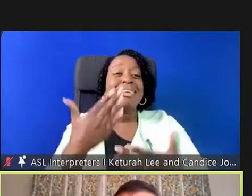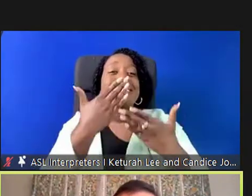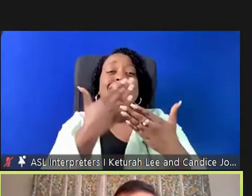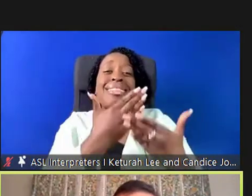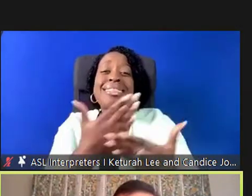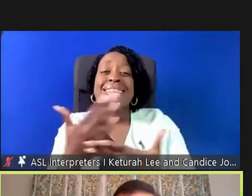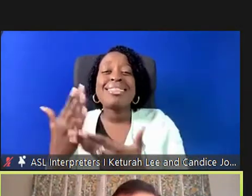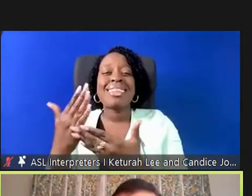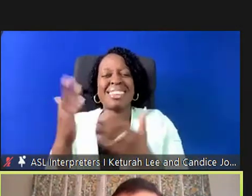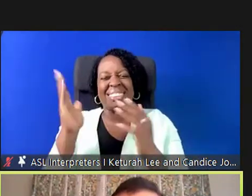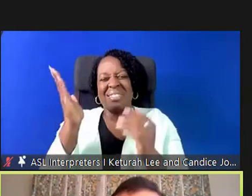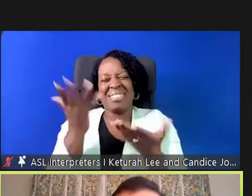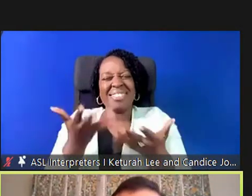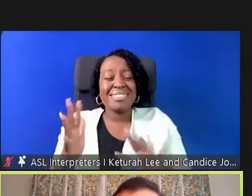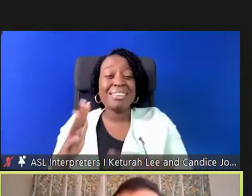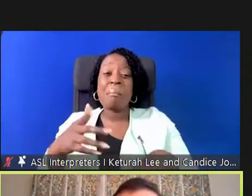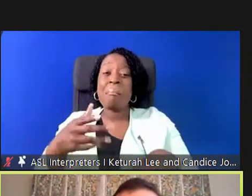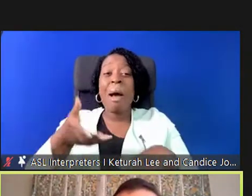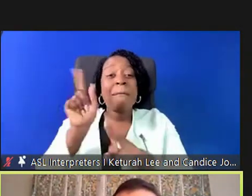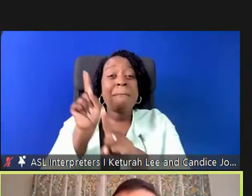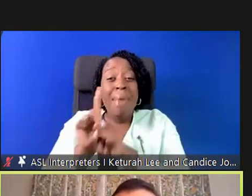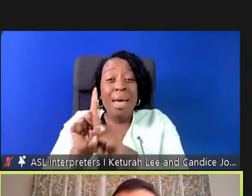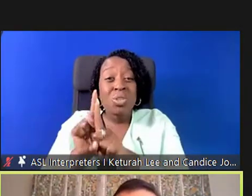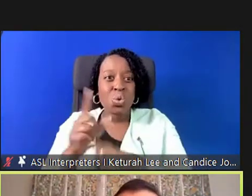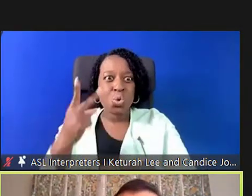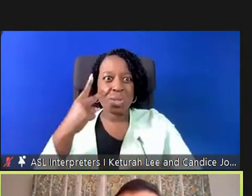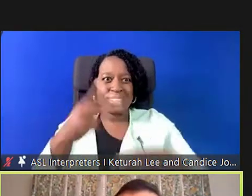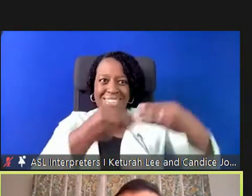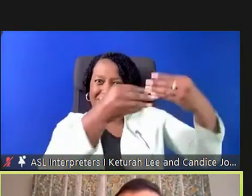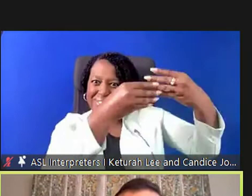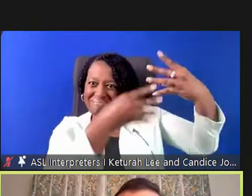collaborators who are listed here.